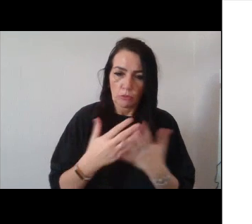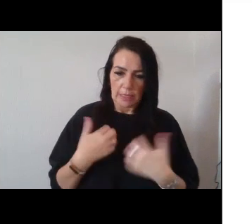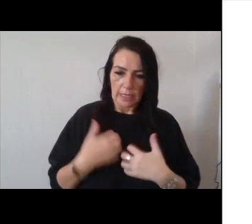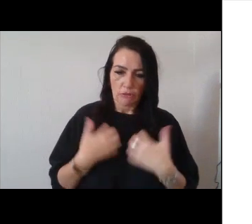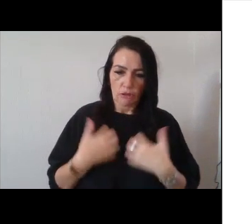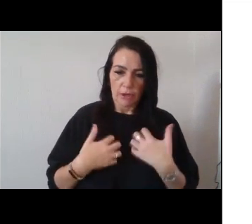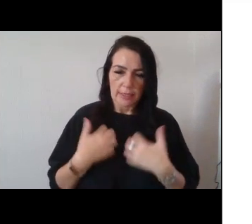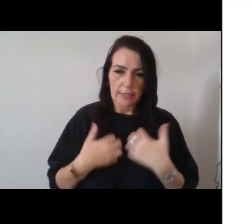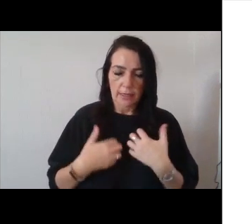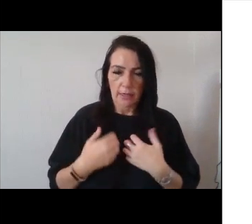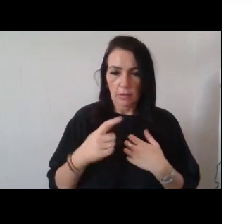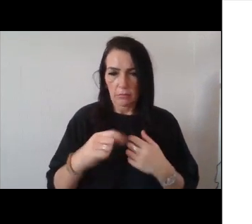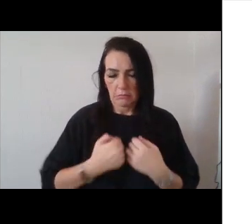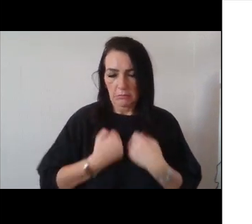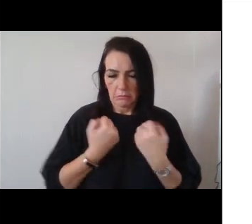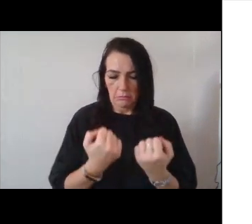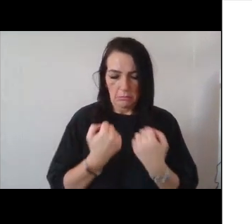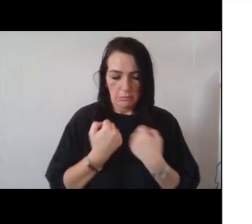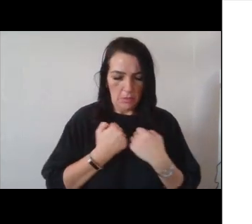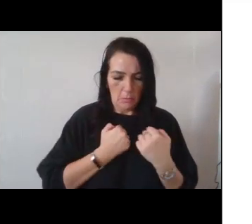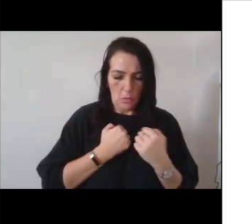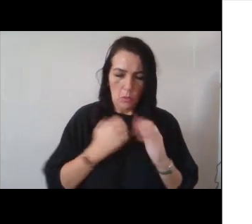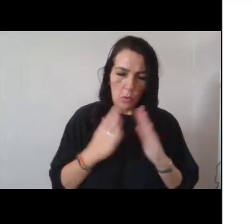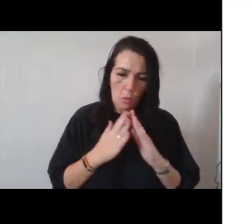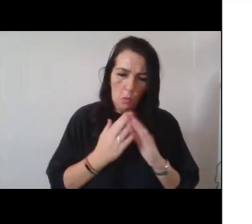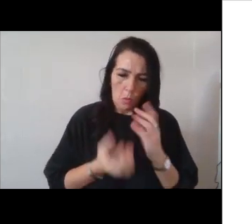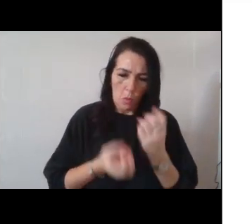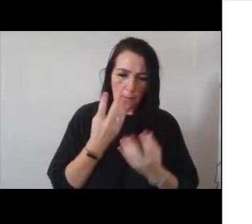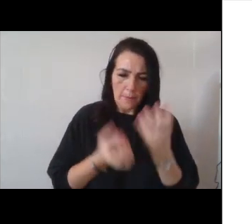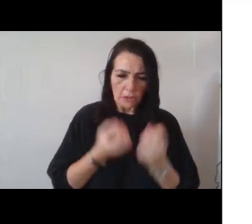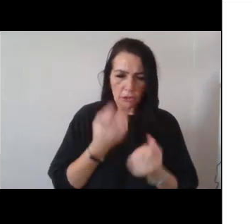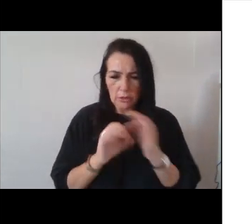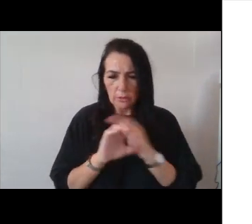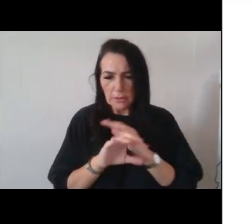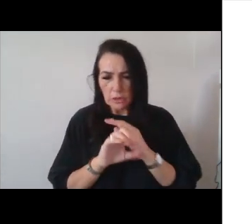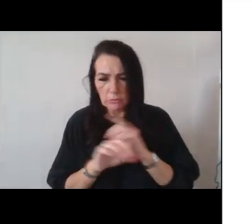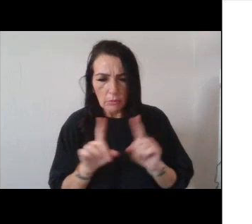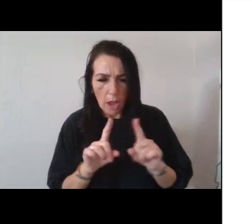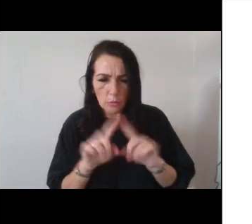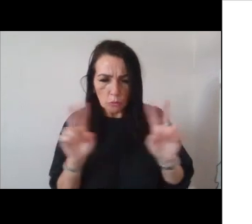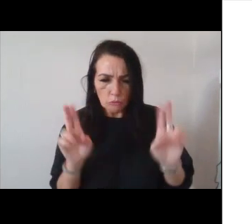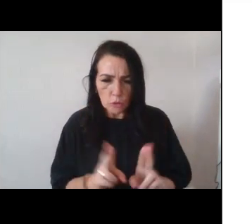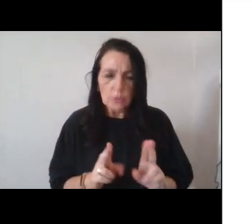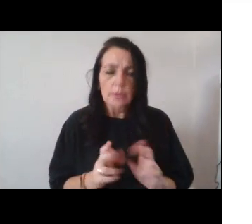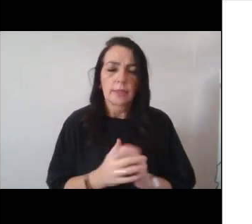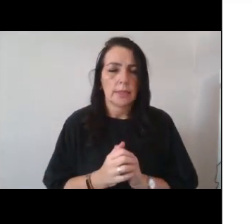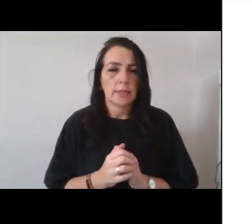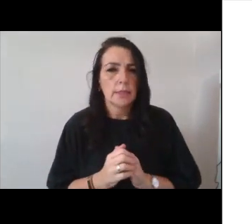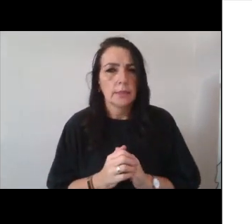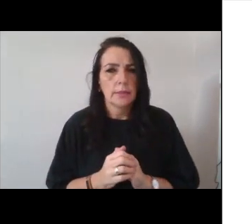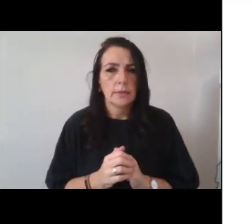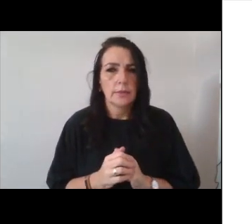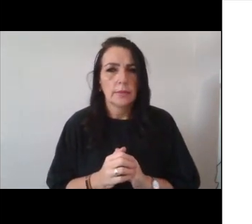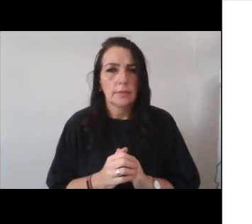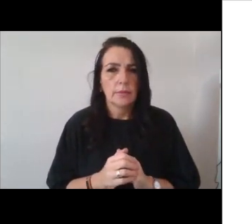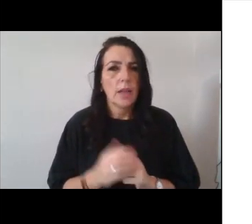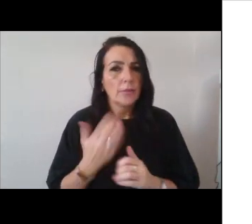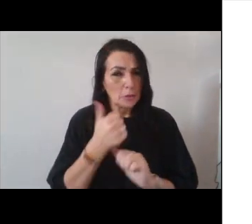also looking at their own home emissions and what they can do to reduce emissions in their home. And I think it makes a lot of sense to make that